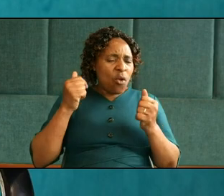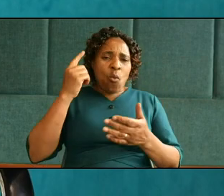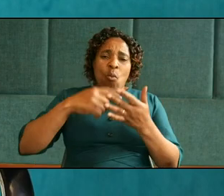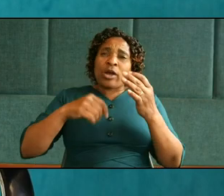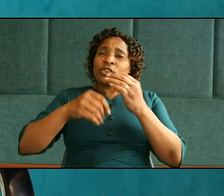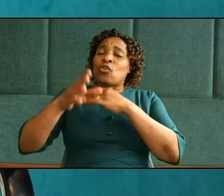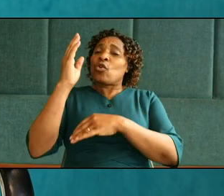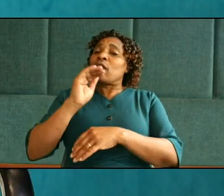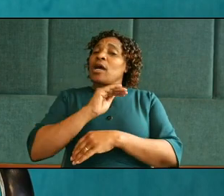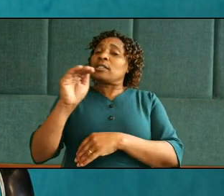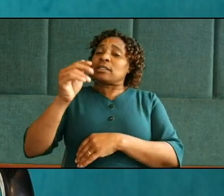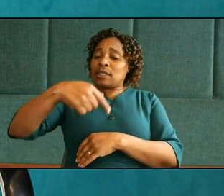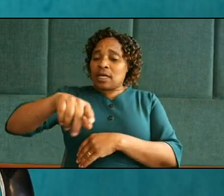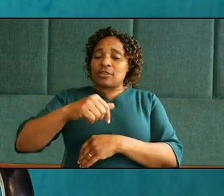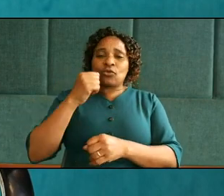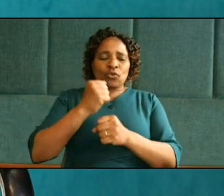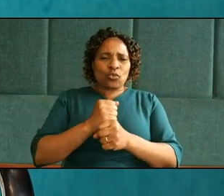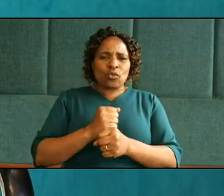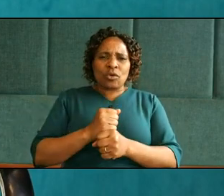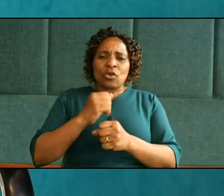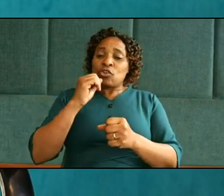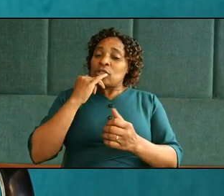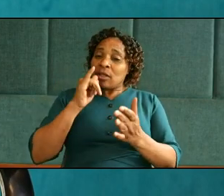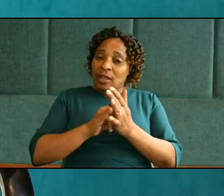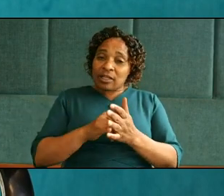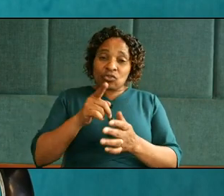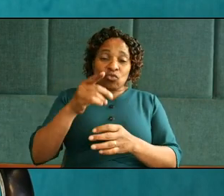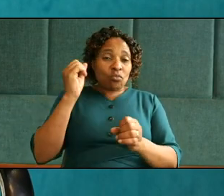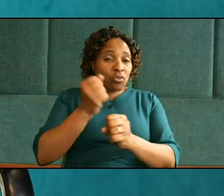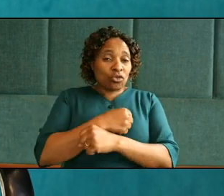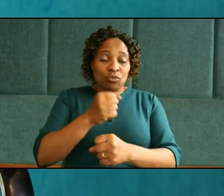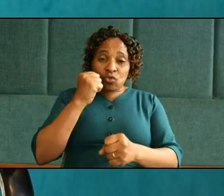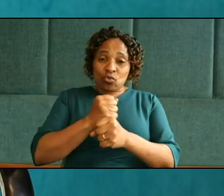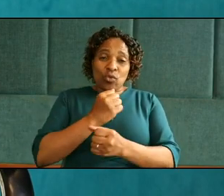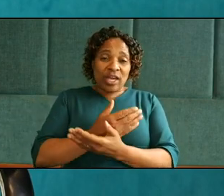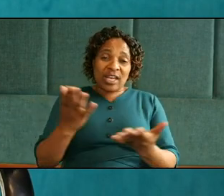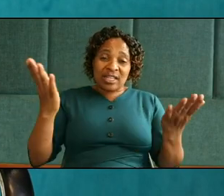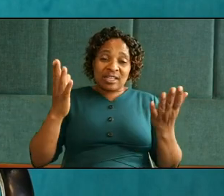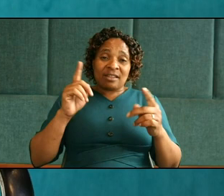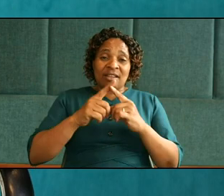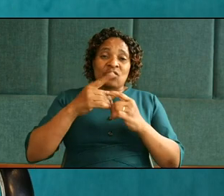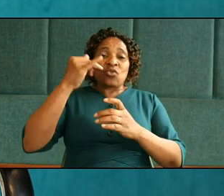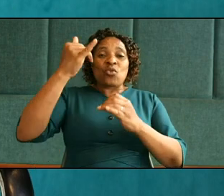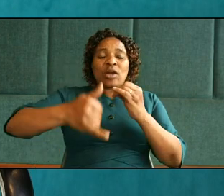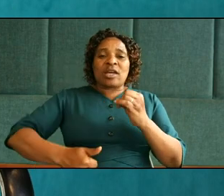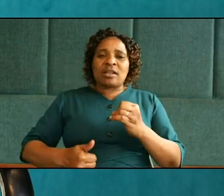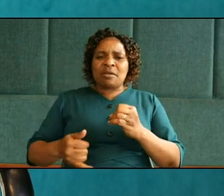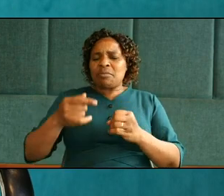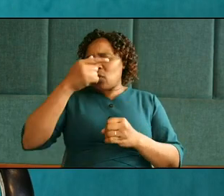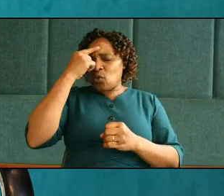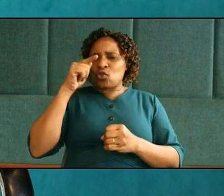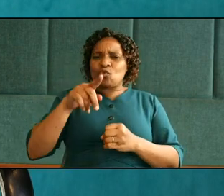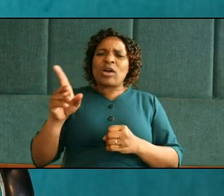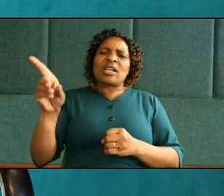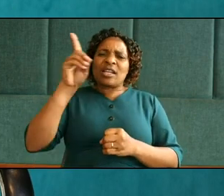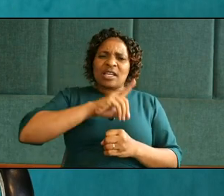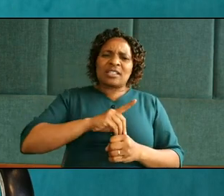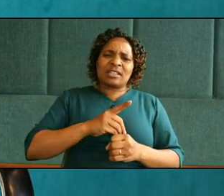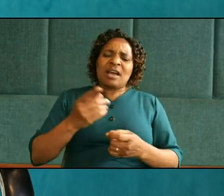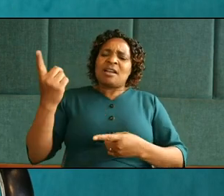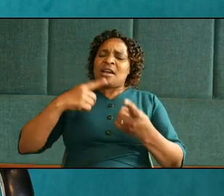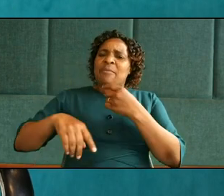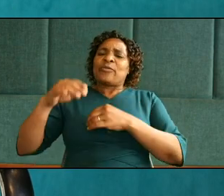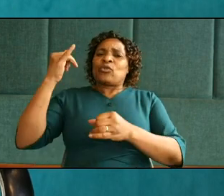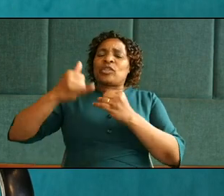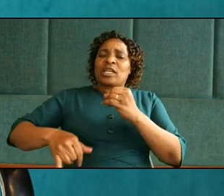God has asked to do, so that we don't do something and we end up in being vain? And when your days on this world. You know, when your days are coming